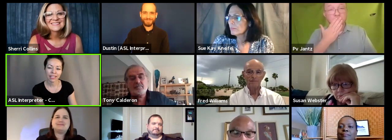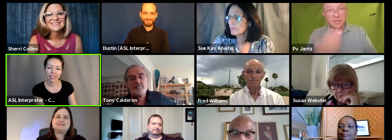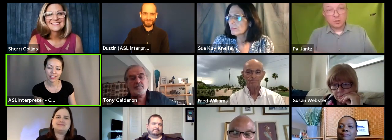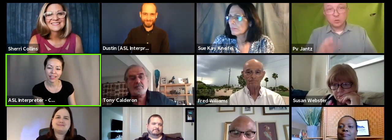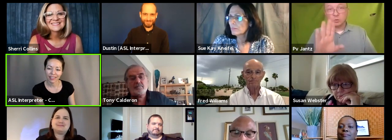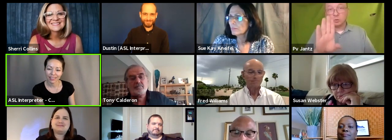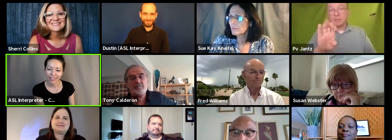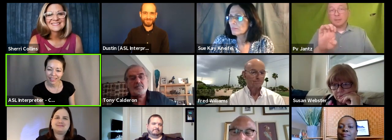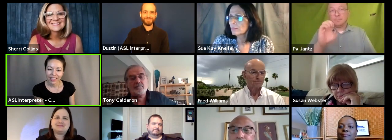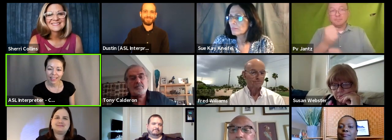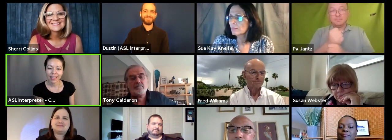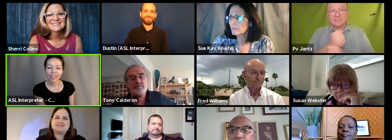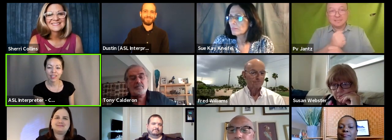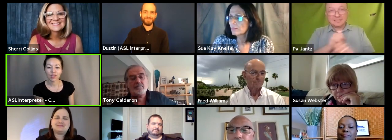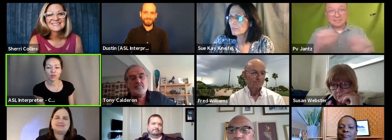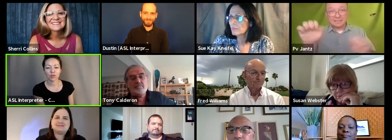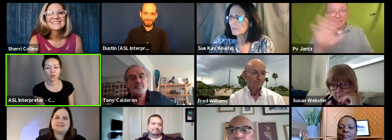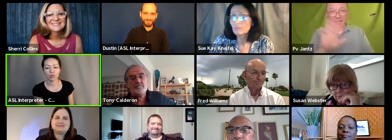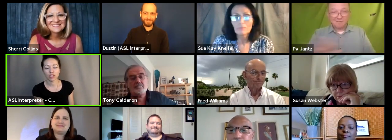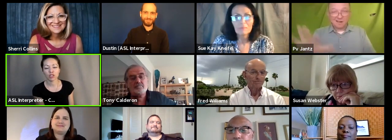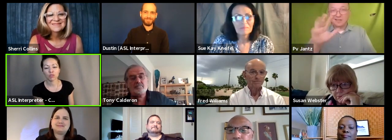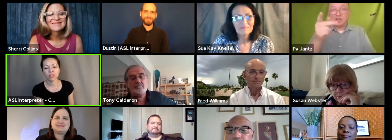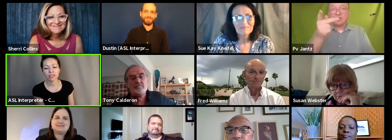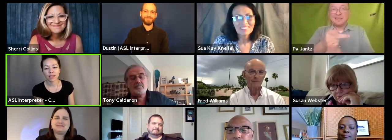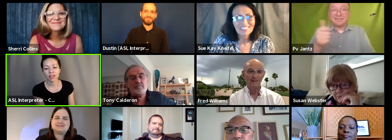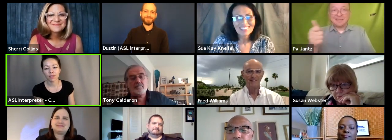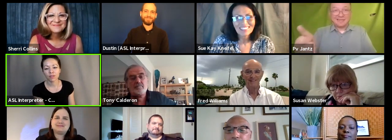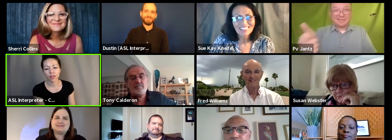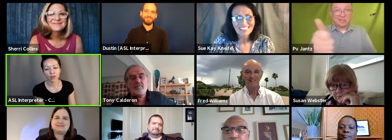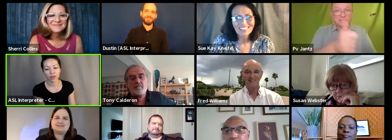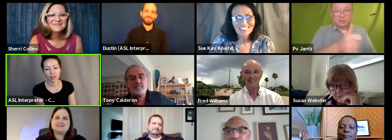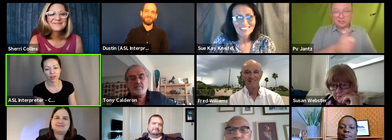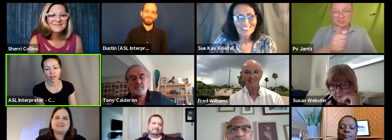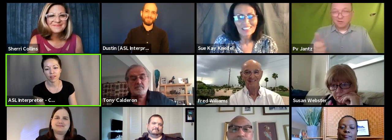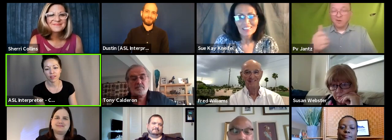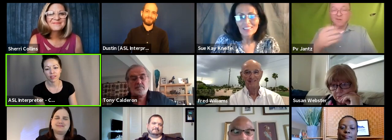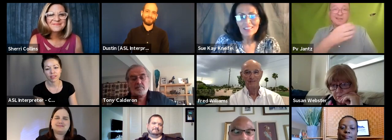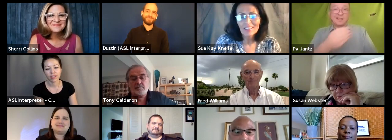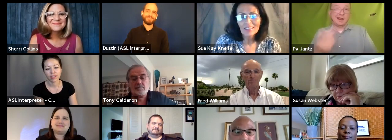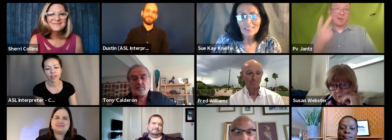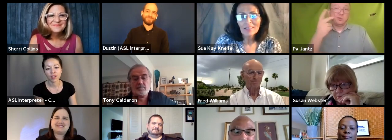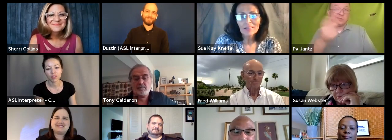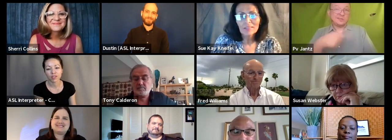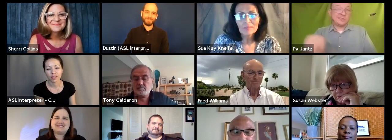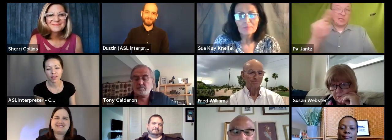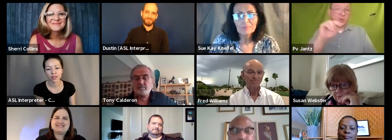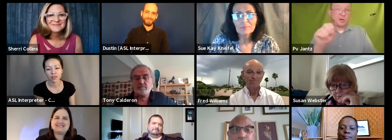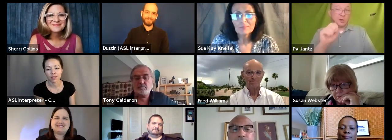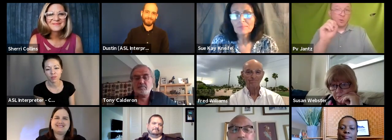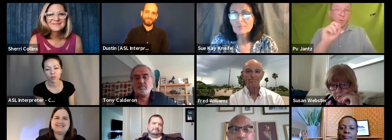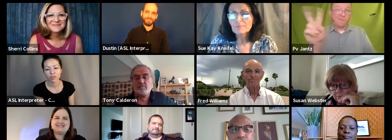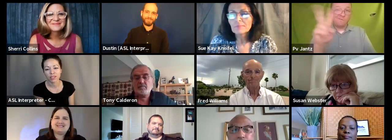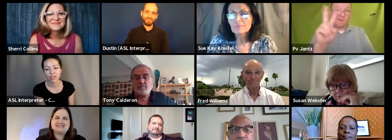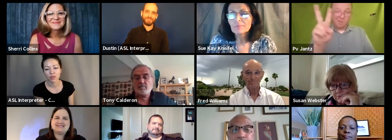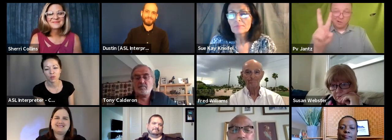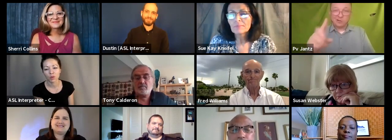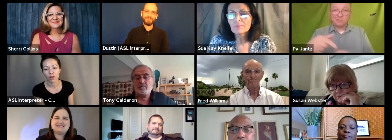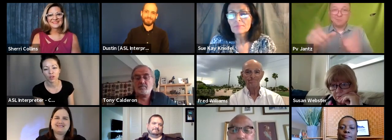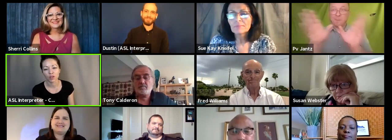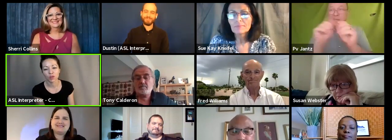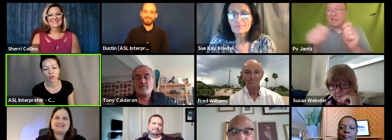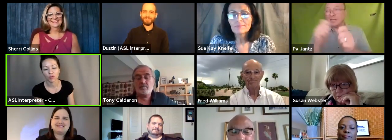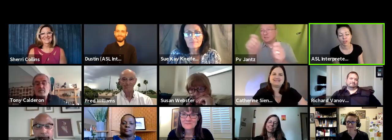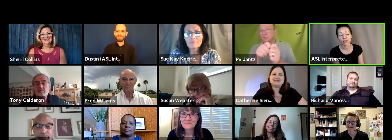Seeing and hearing none. Thank you so much. Be safe out there. Take care of yourselves, and we will see